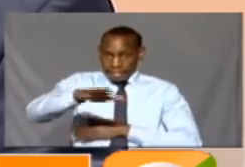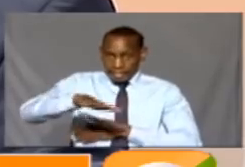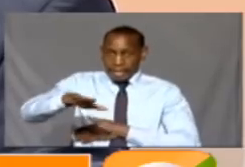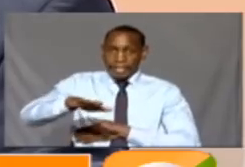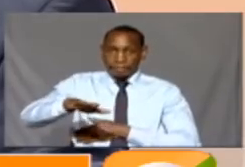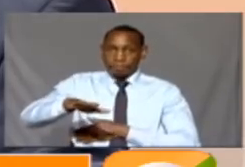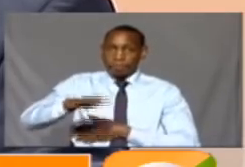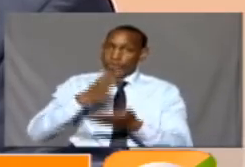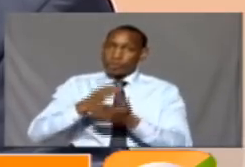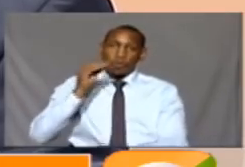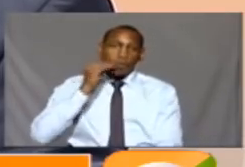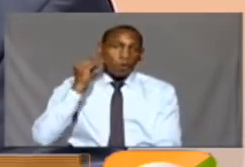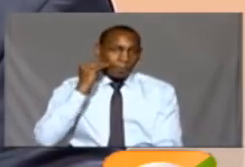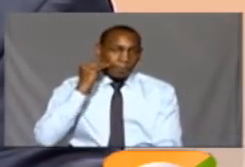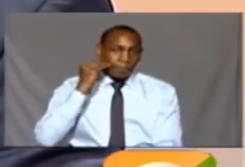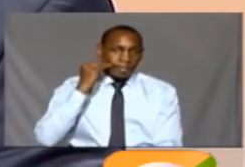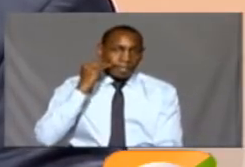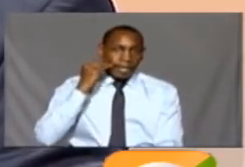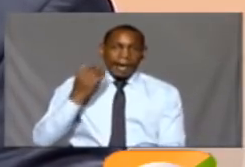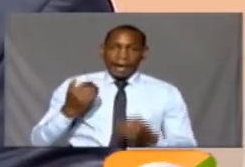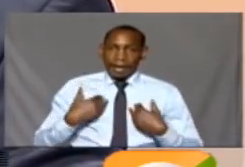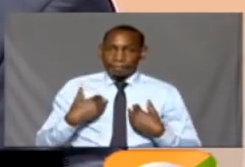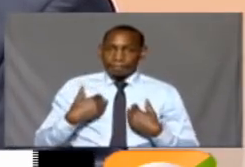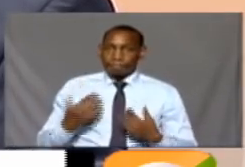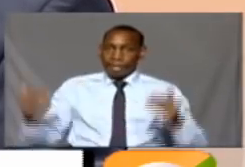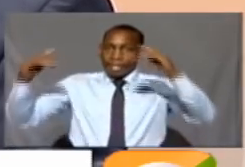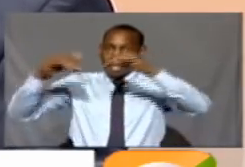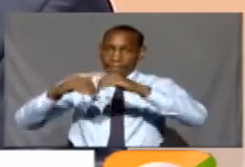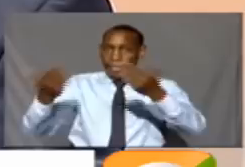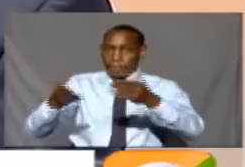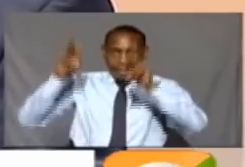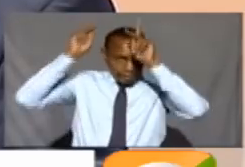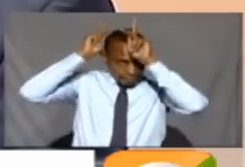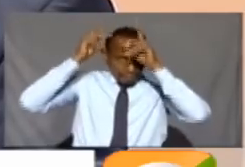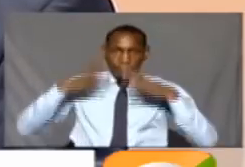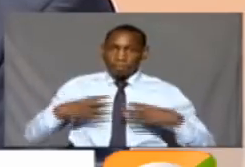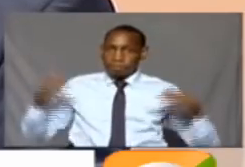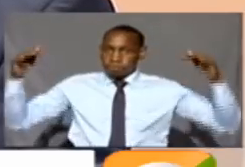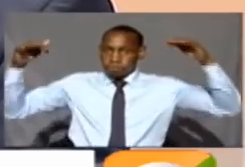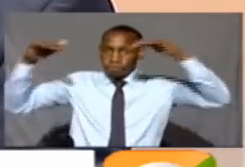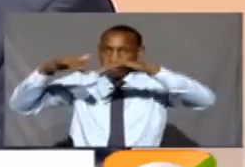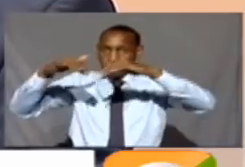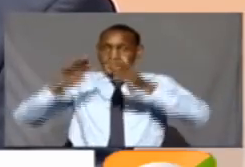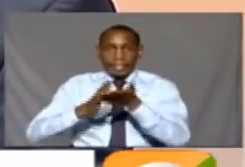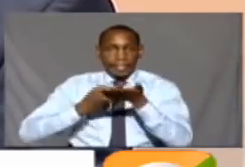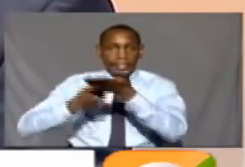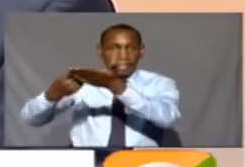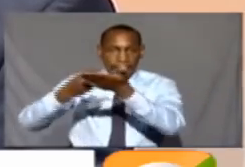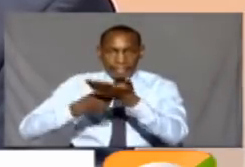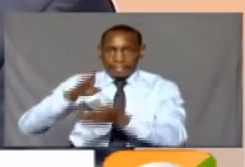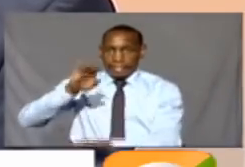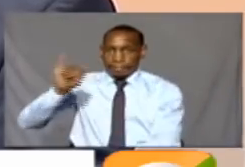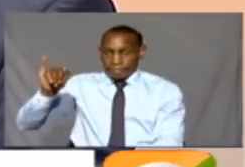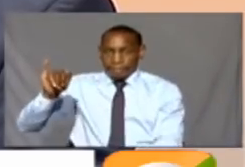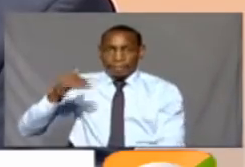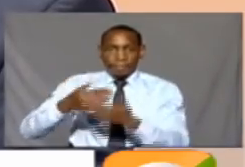home ground. There's an assembly in Kakamega. People are coming to talk about BBI. We saw you